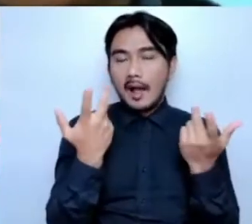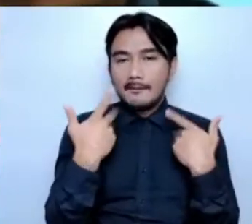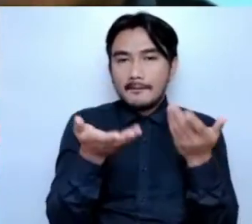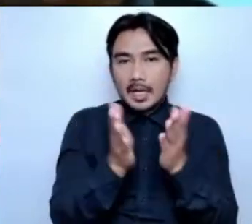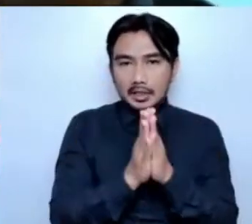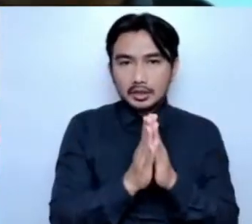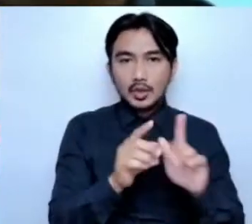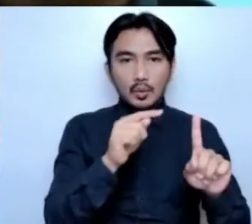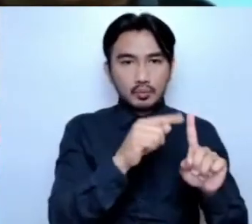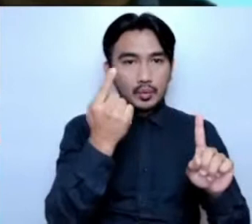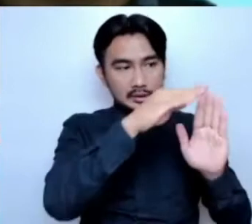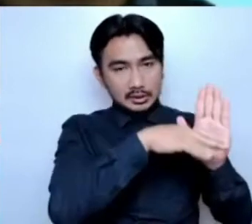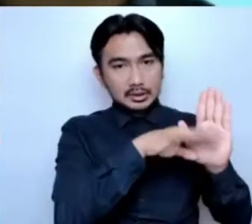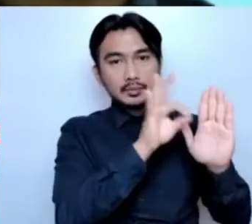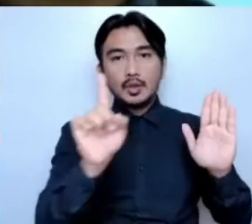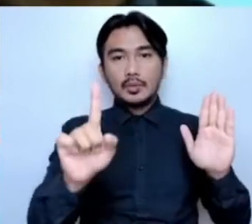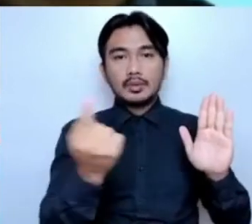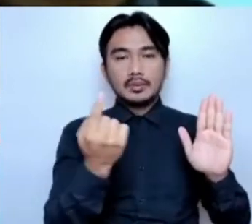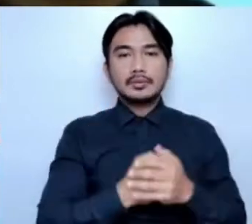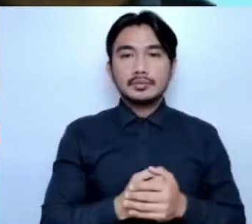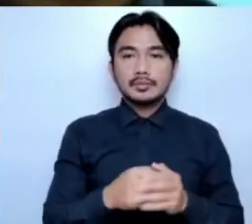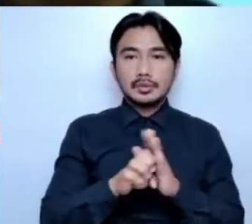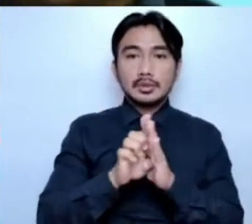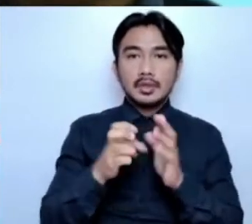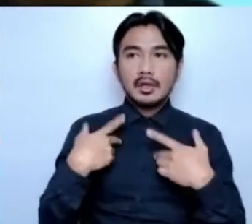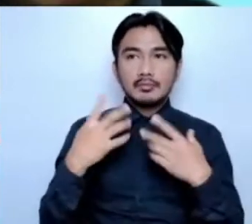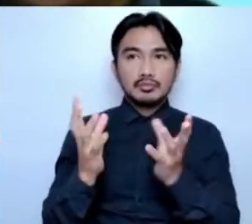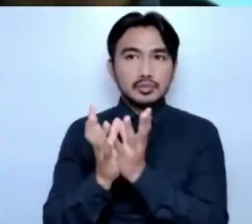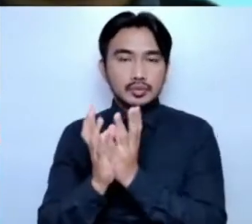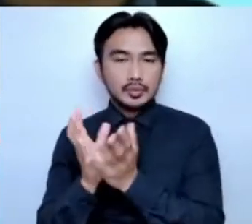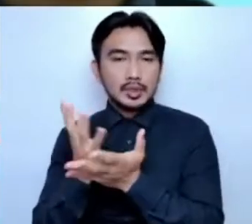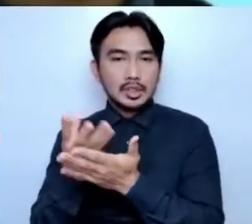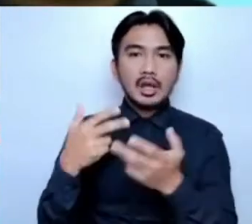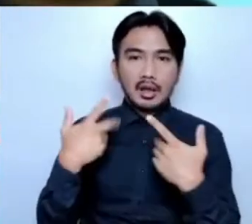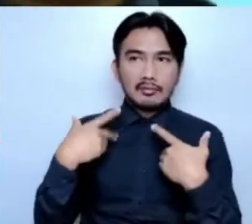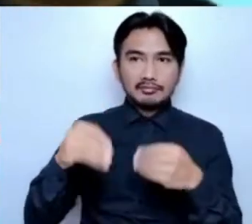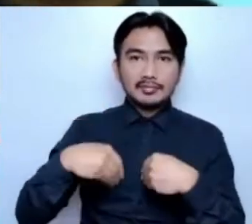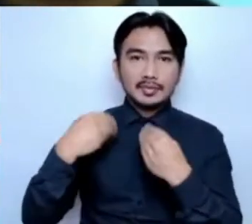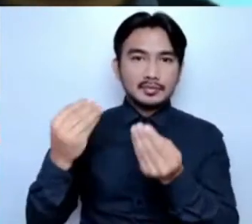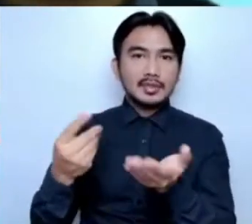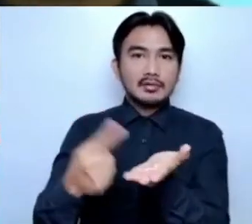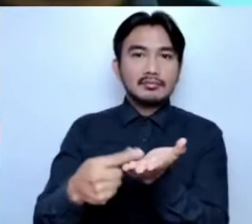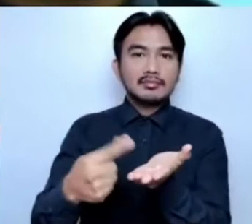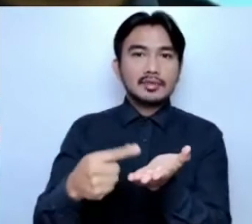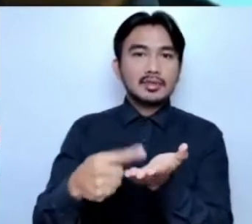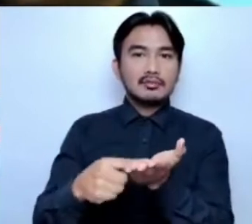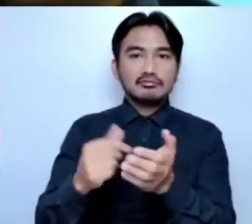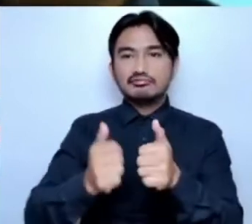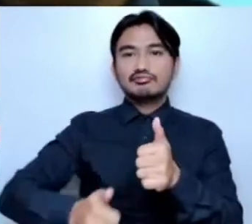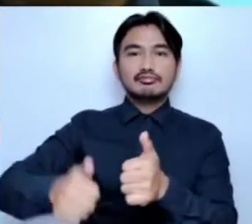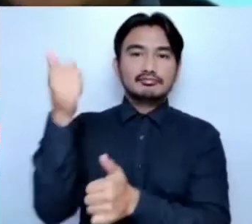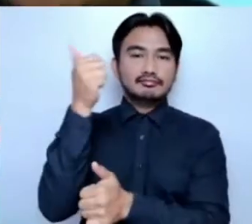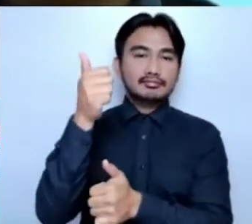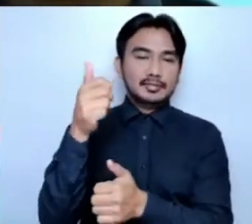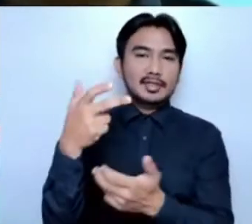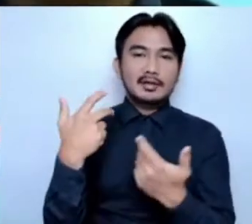it beyond the school or community learning center, then you get an outstanding rating. If you're able to get that proof,